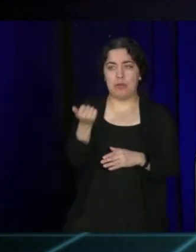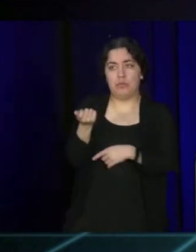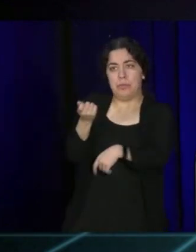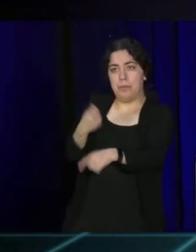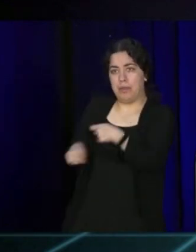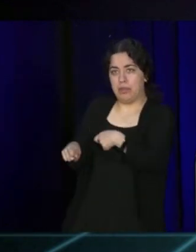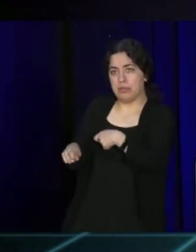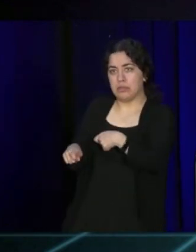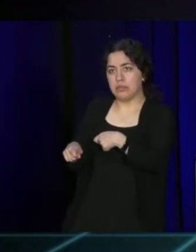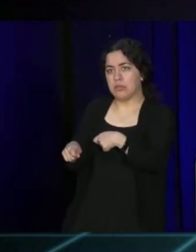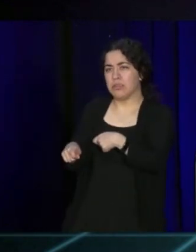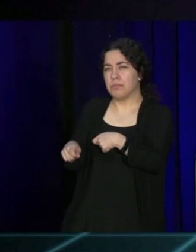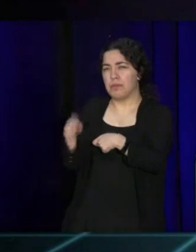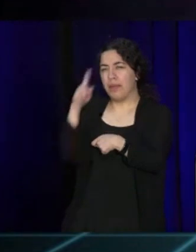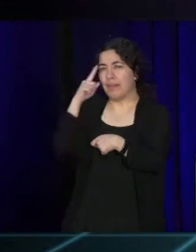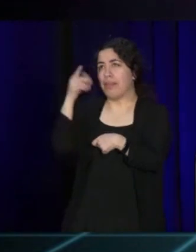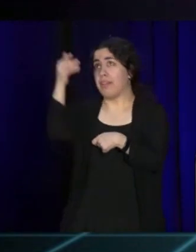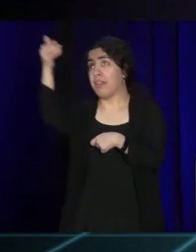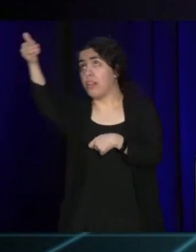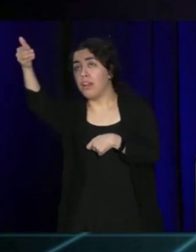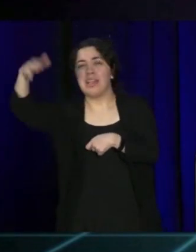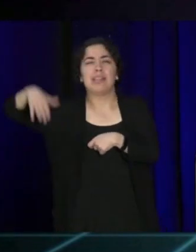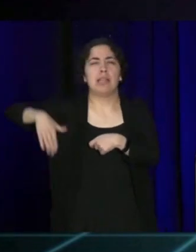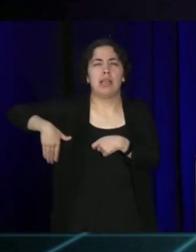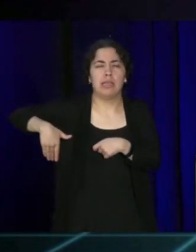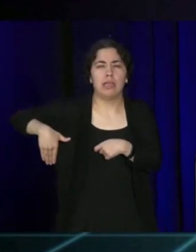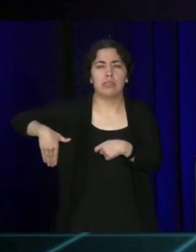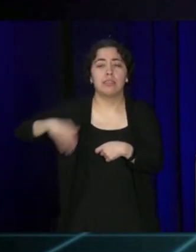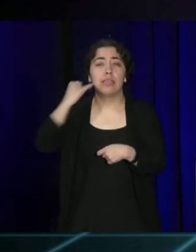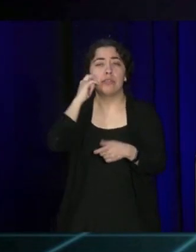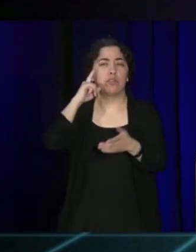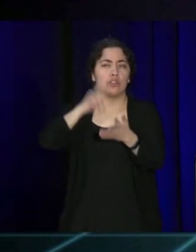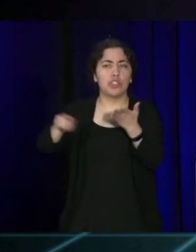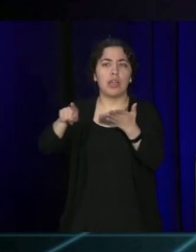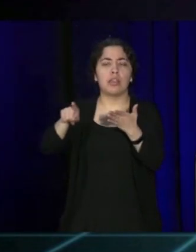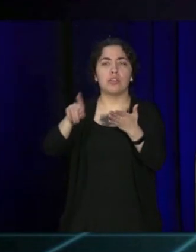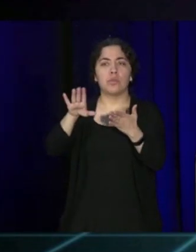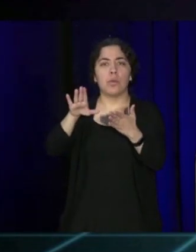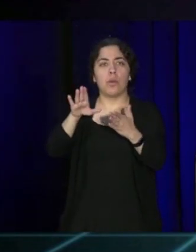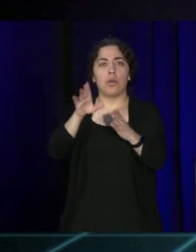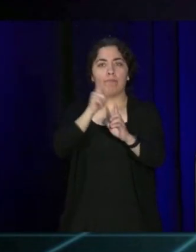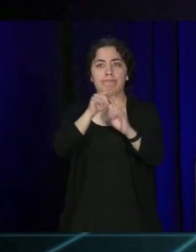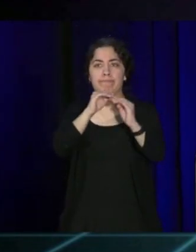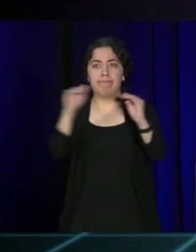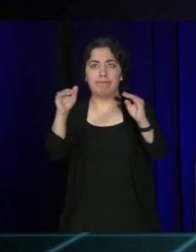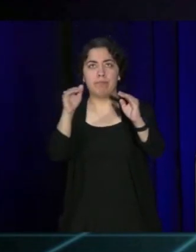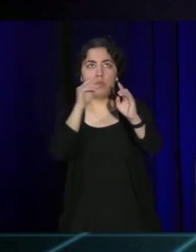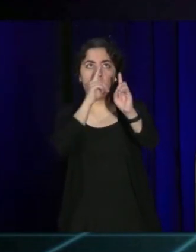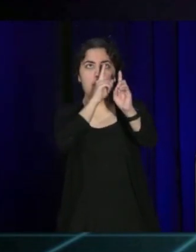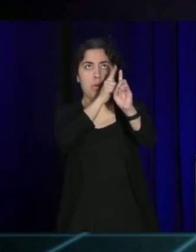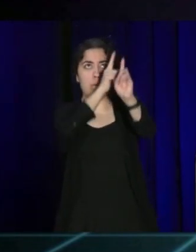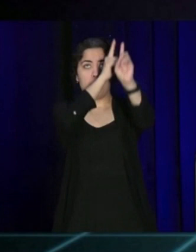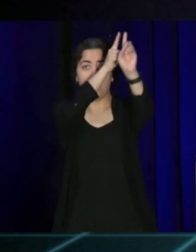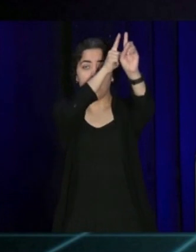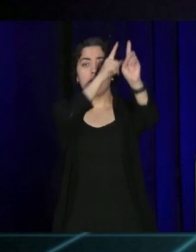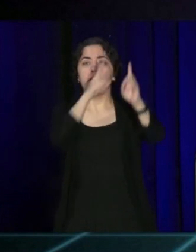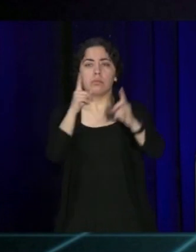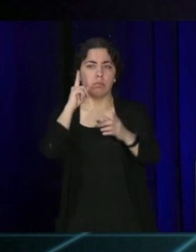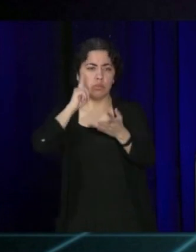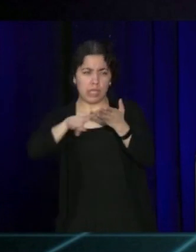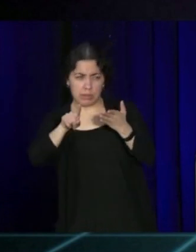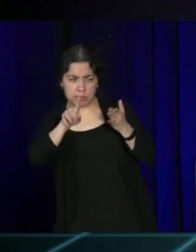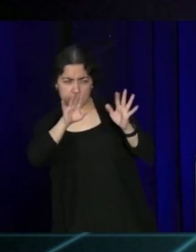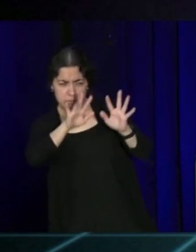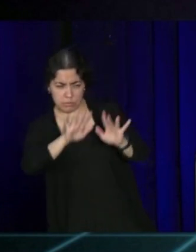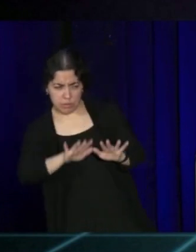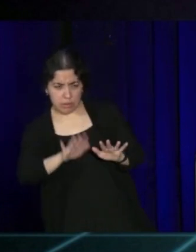think we're there yet. So if you check benchmarks on the client, you see that playing React is still doing really well.